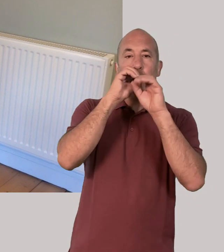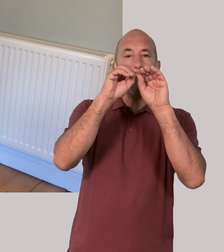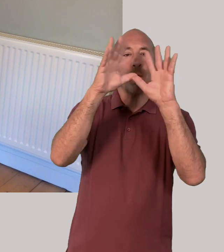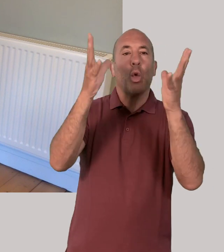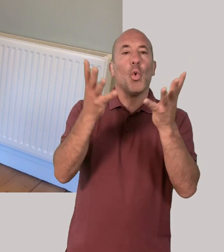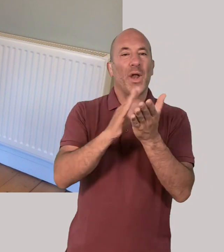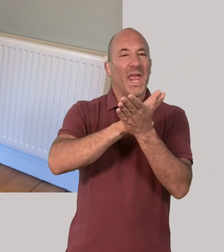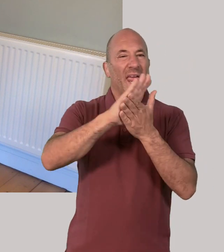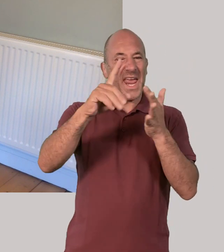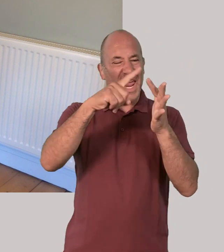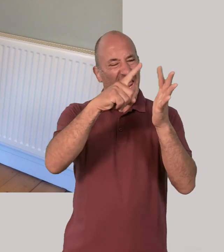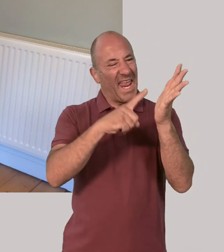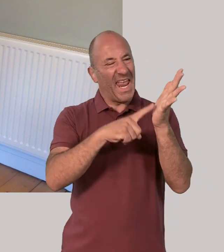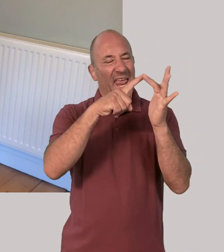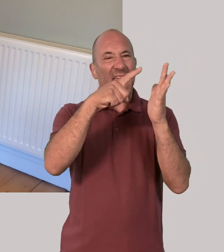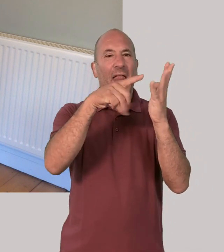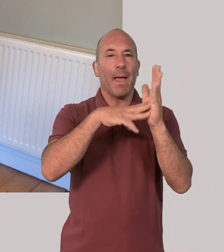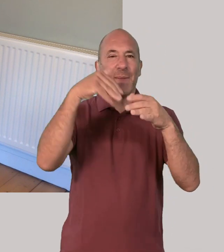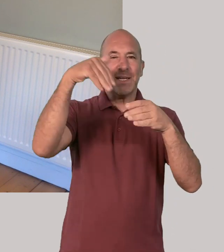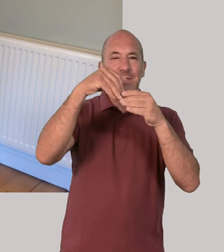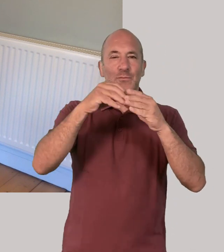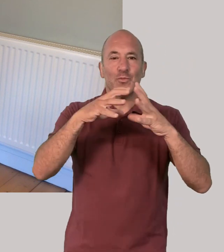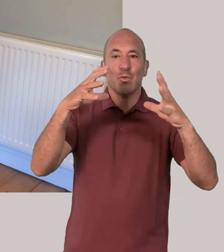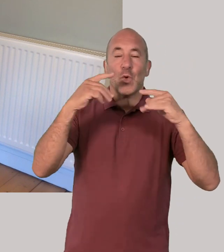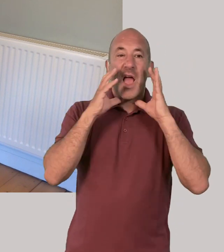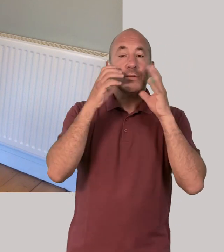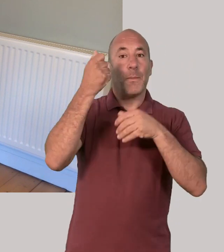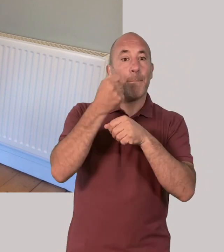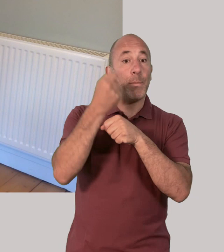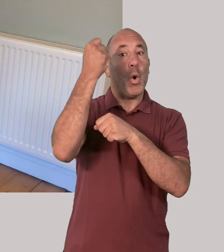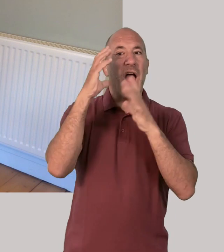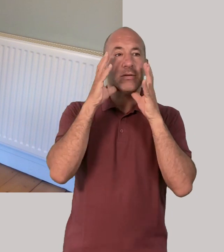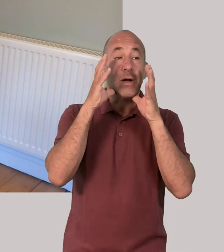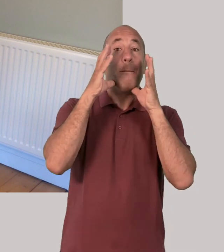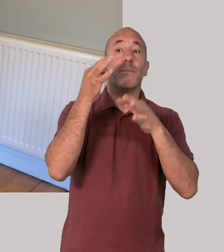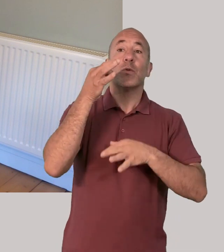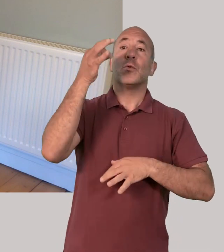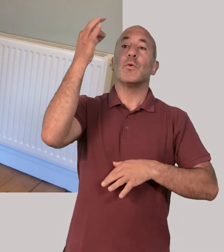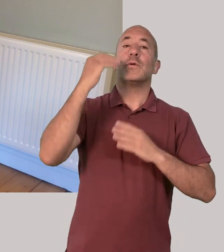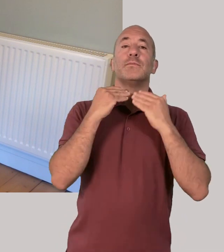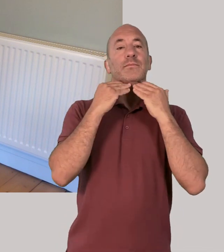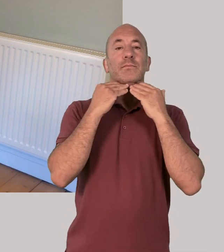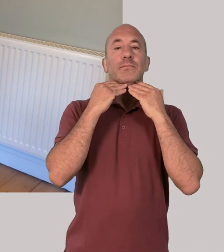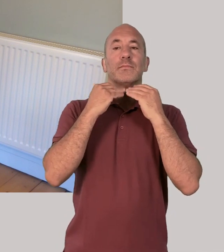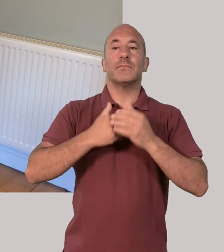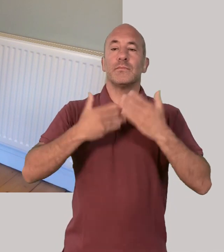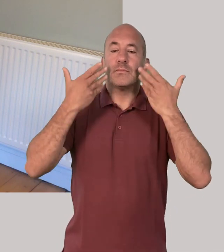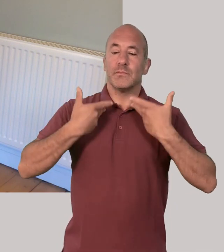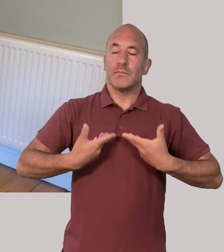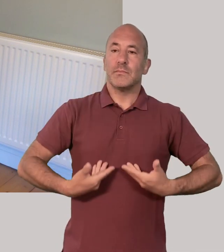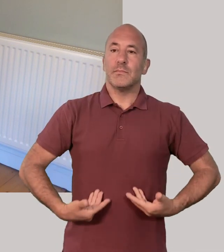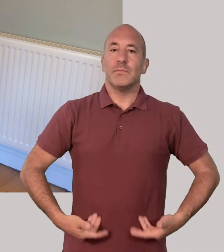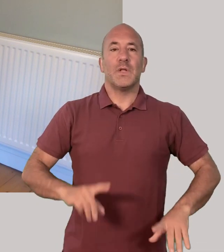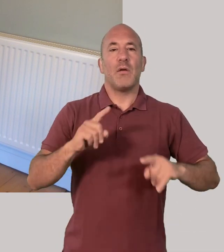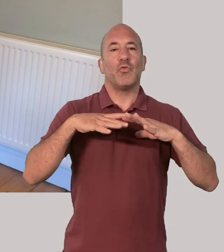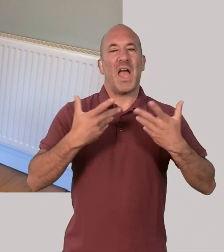1 metre, there's a helium balloon. And it's just holding your head up. But everything else